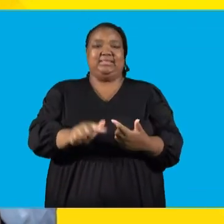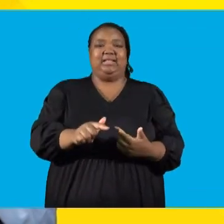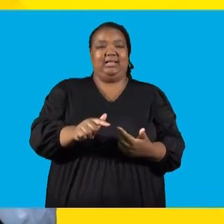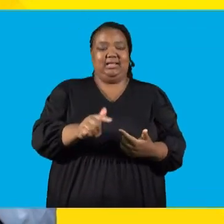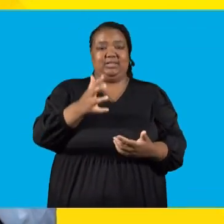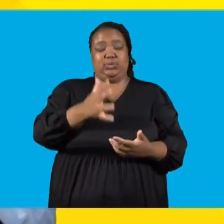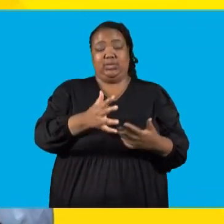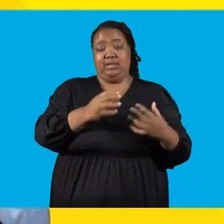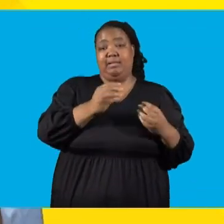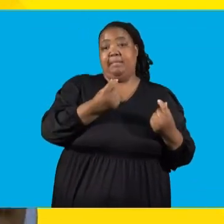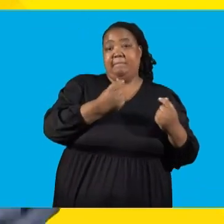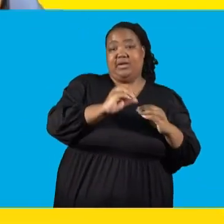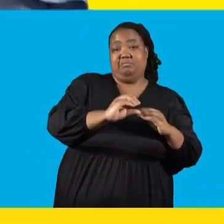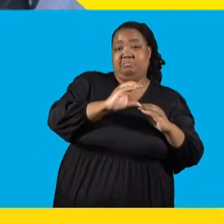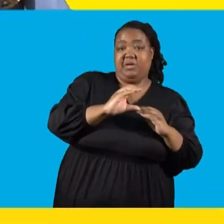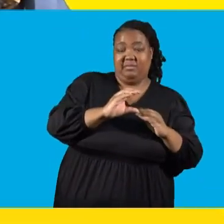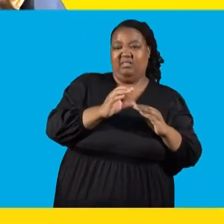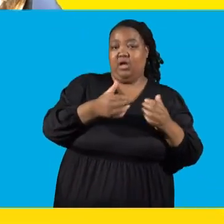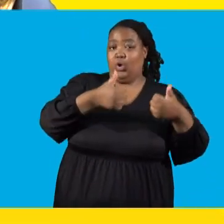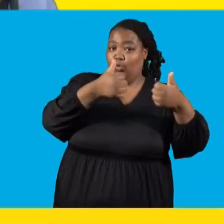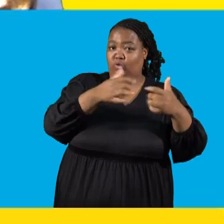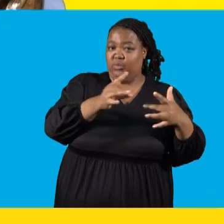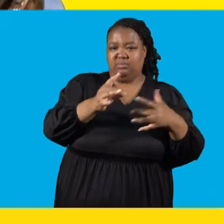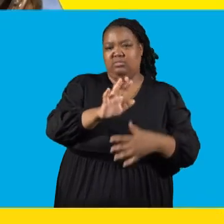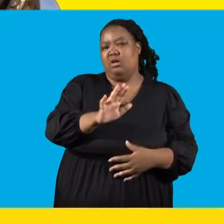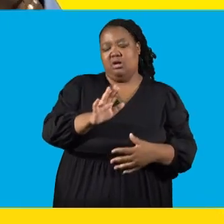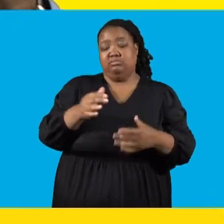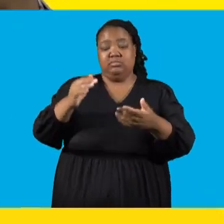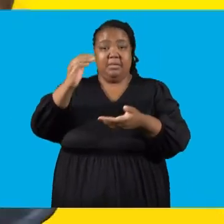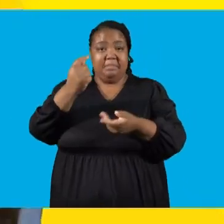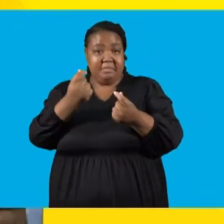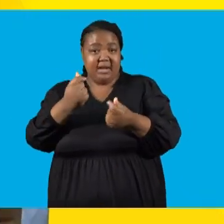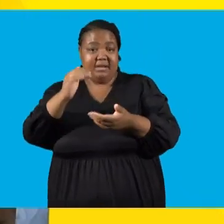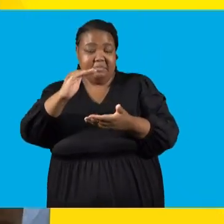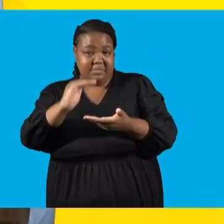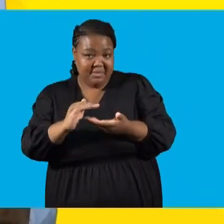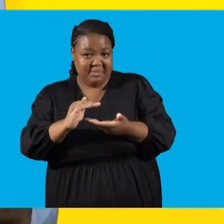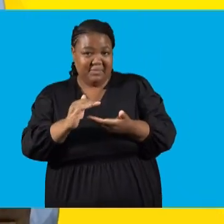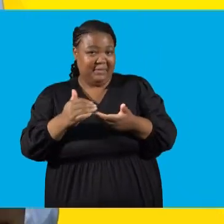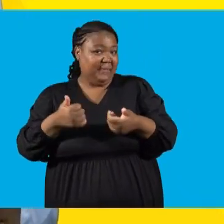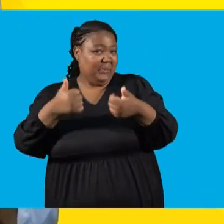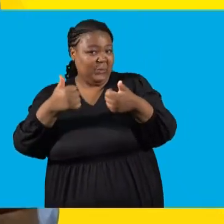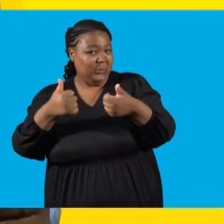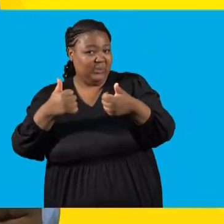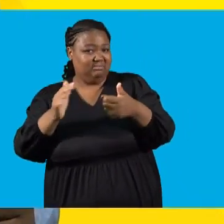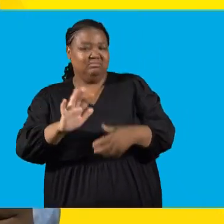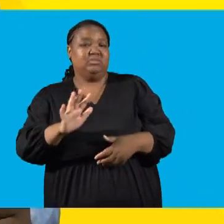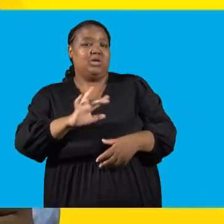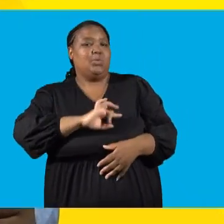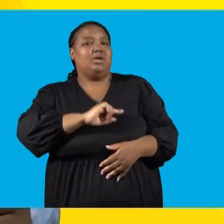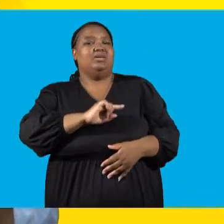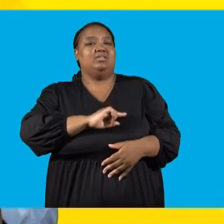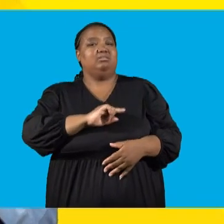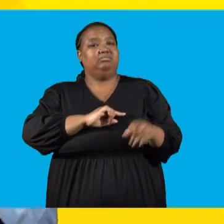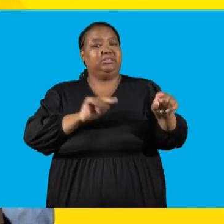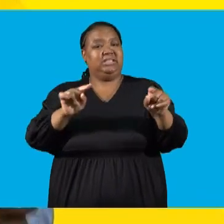conclude and say, increasing the price is not a good option. Decreasing the price is once again